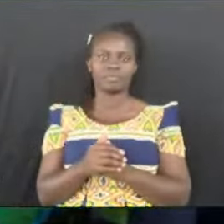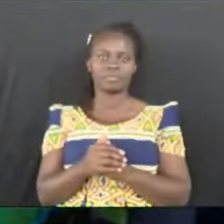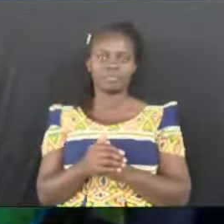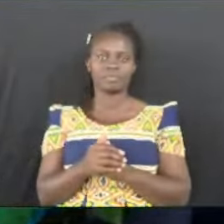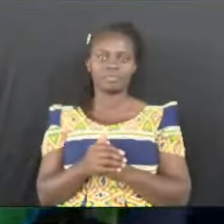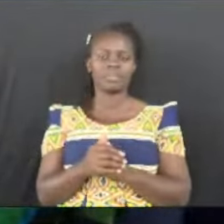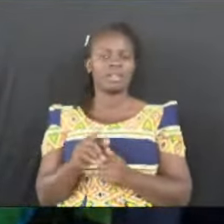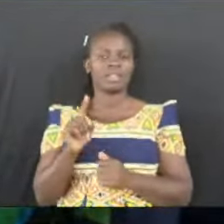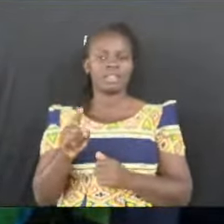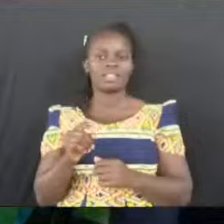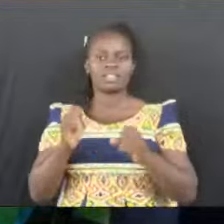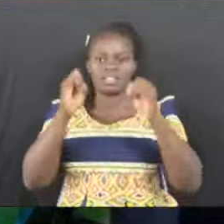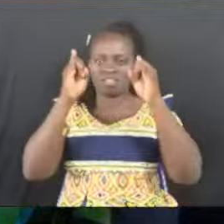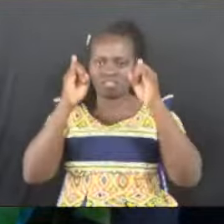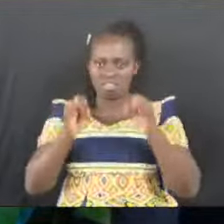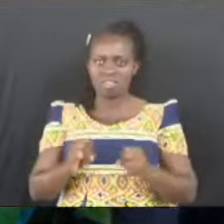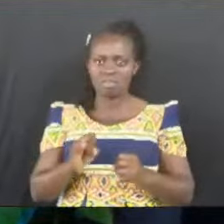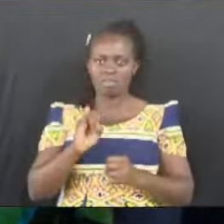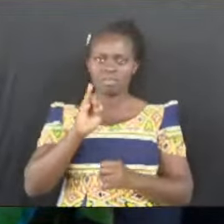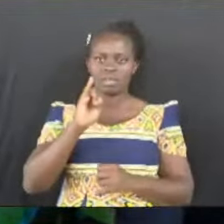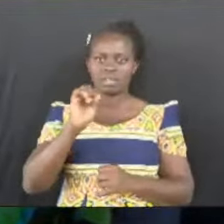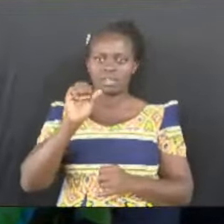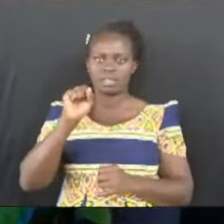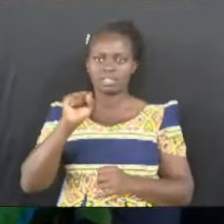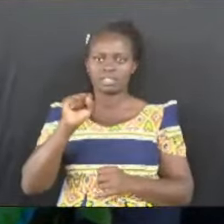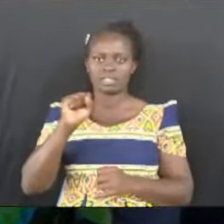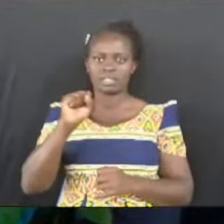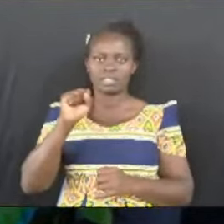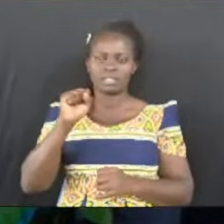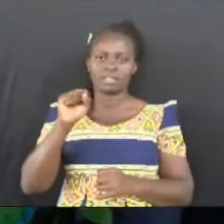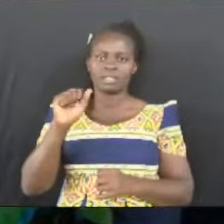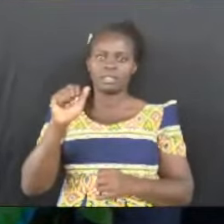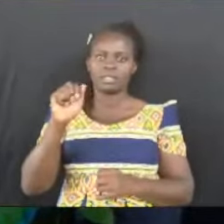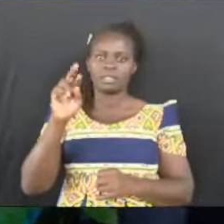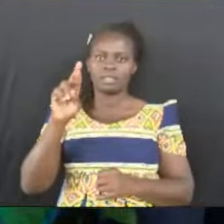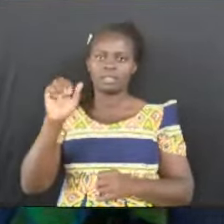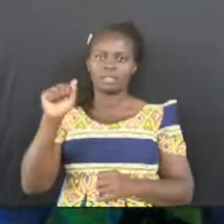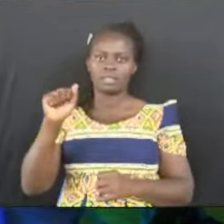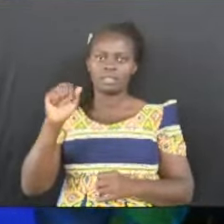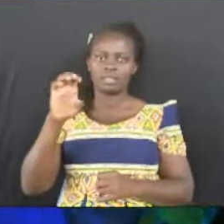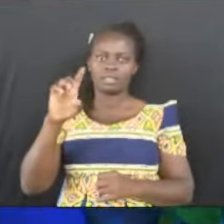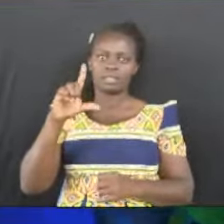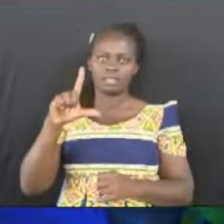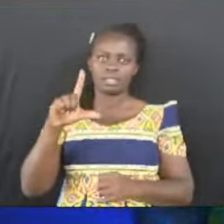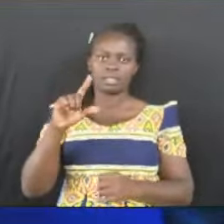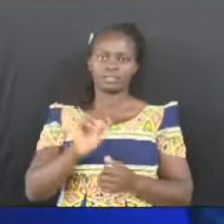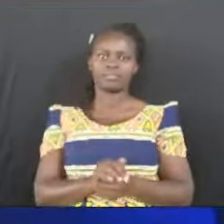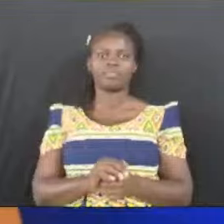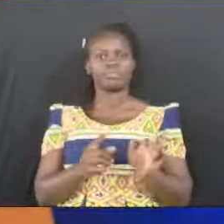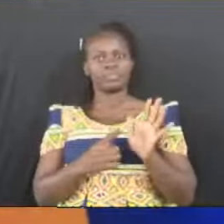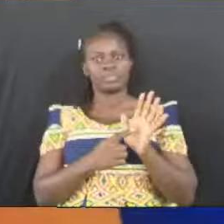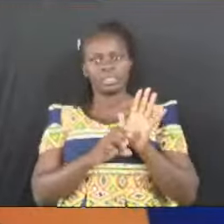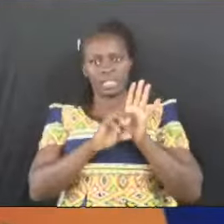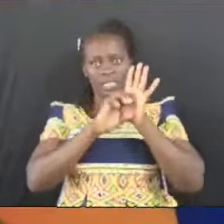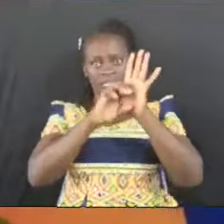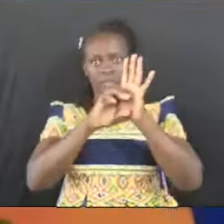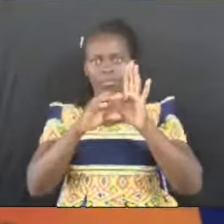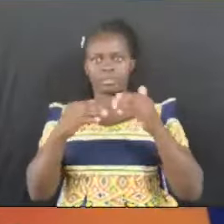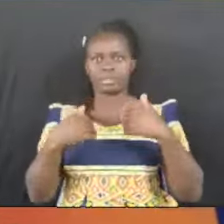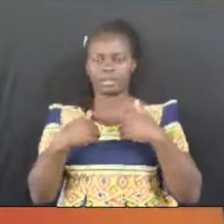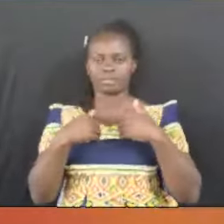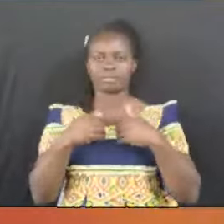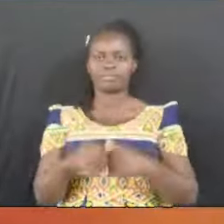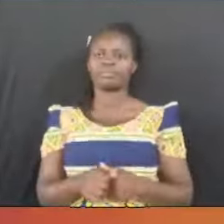new Israel. Let me give you a few examples shortly. Now,